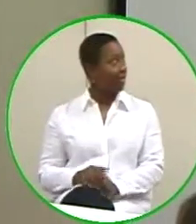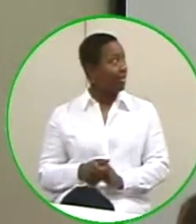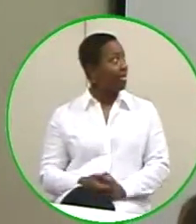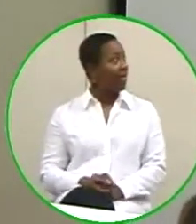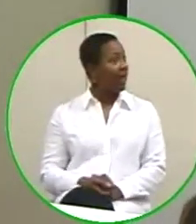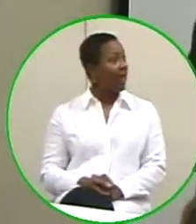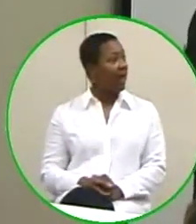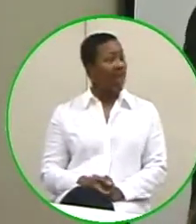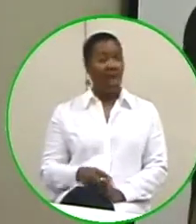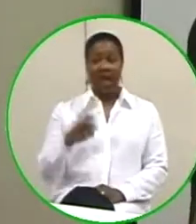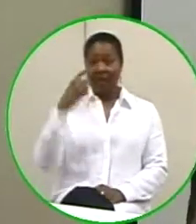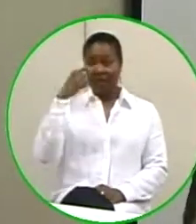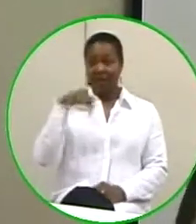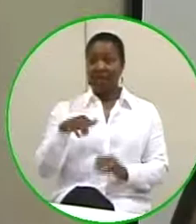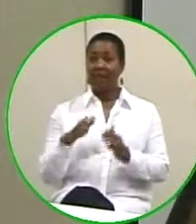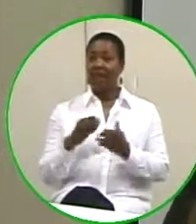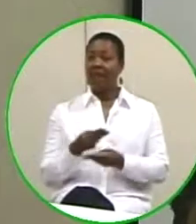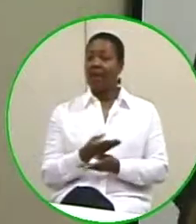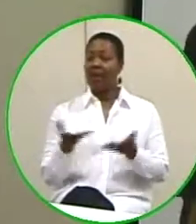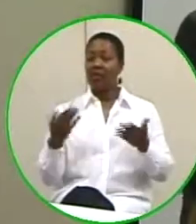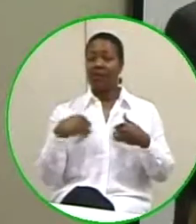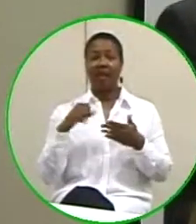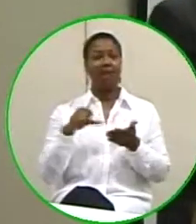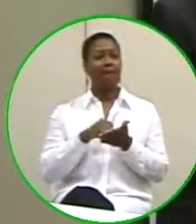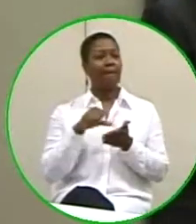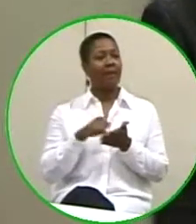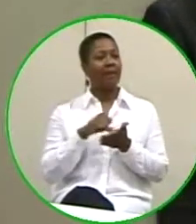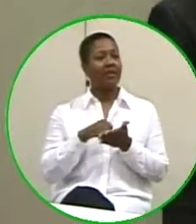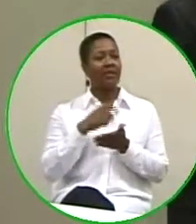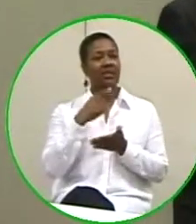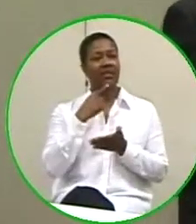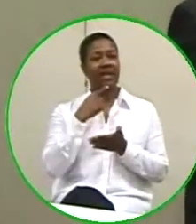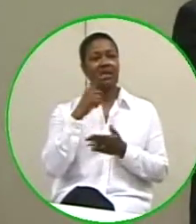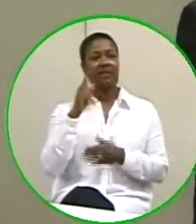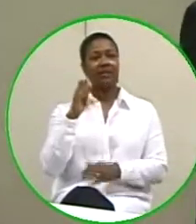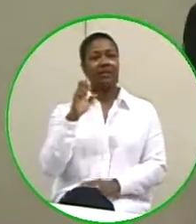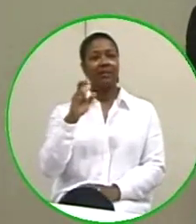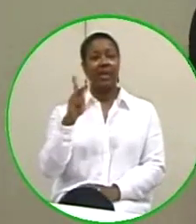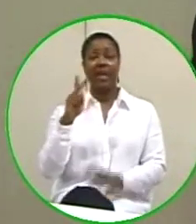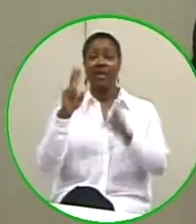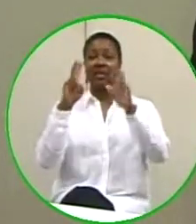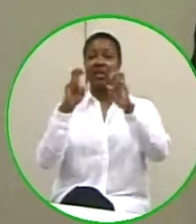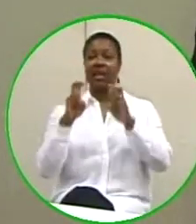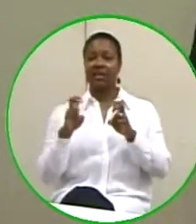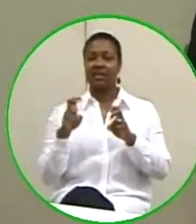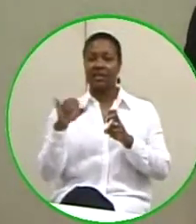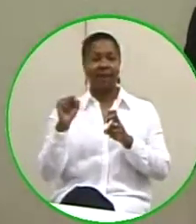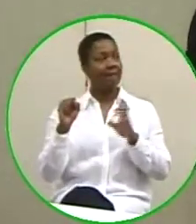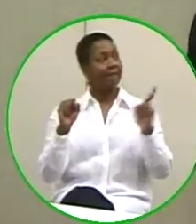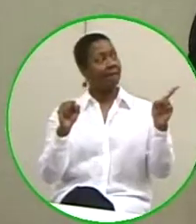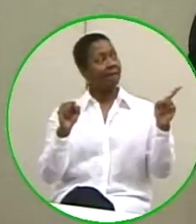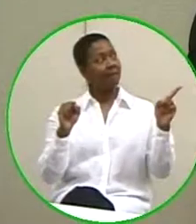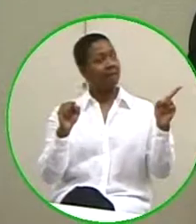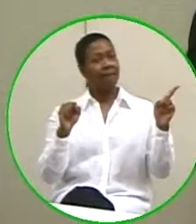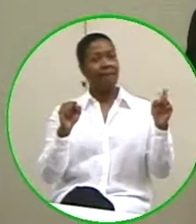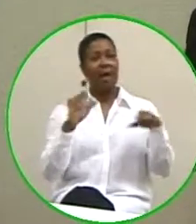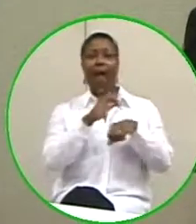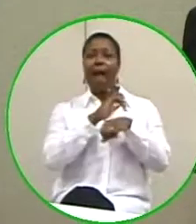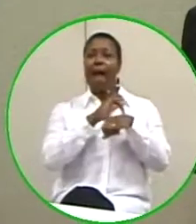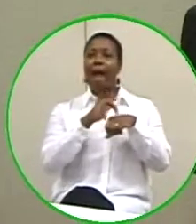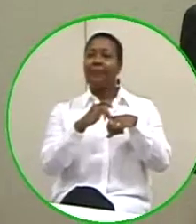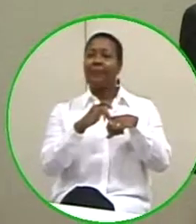I think there's a page in the handout here that says task analysis. Yep, just basically almost a blank